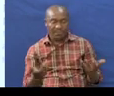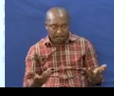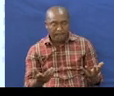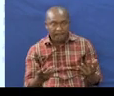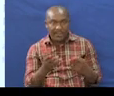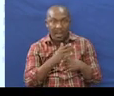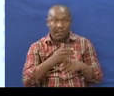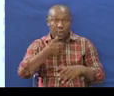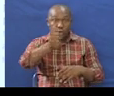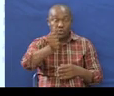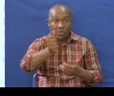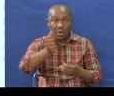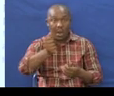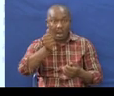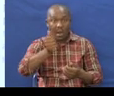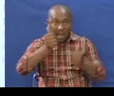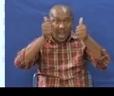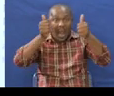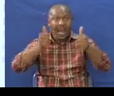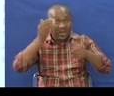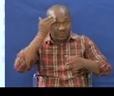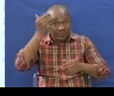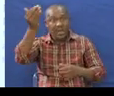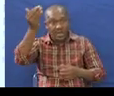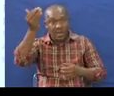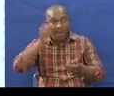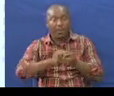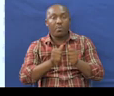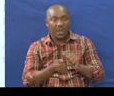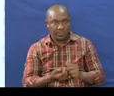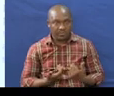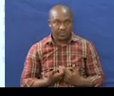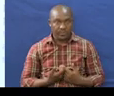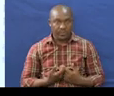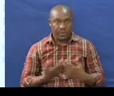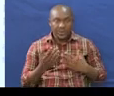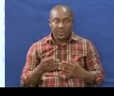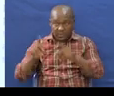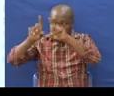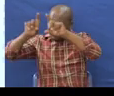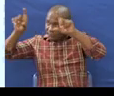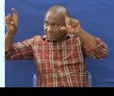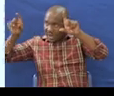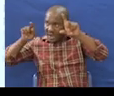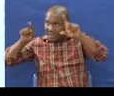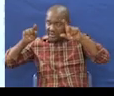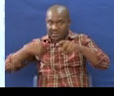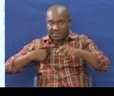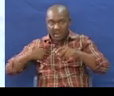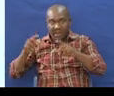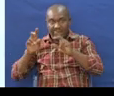your identified problem. I know you have identified the problem. Now you study different books, newspapers,